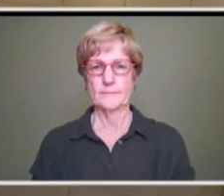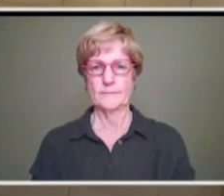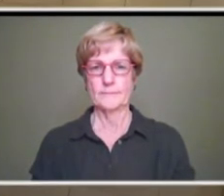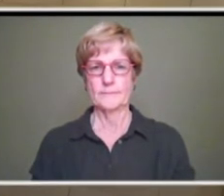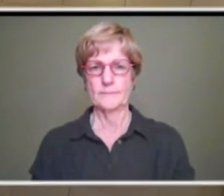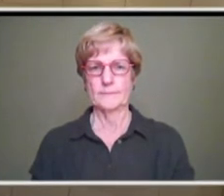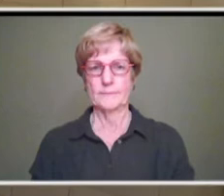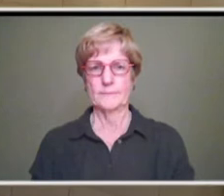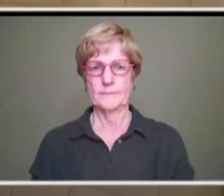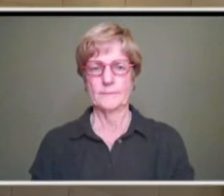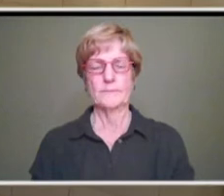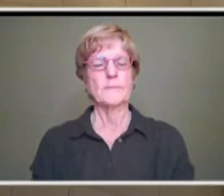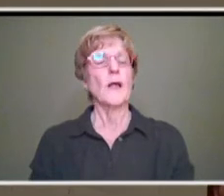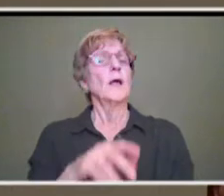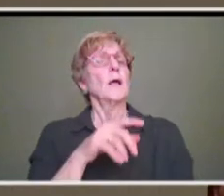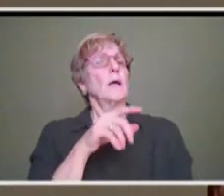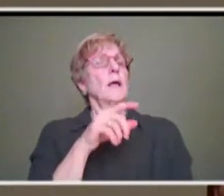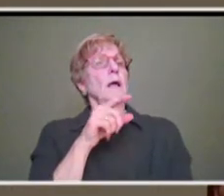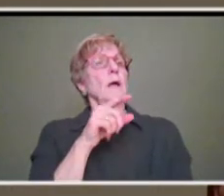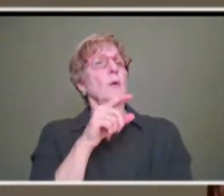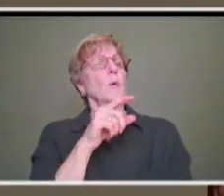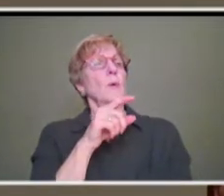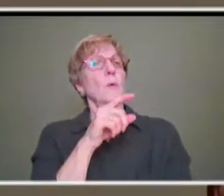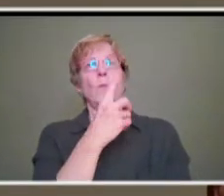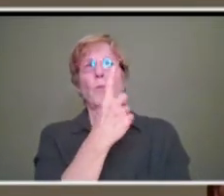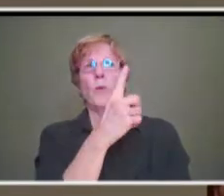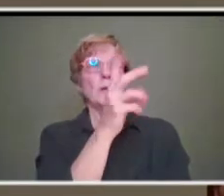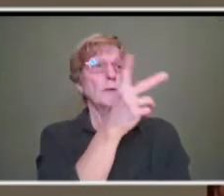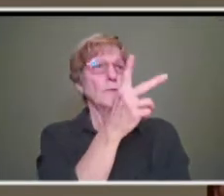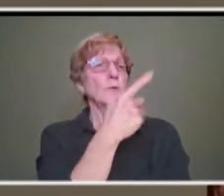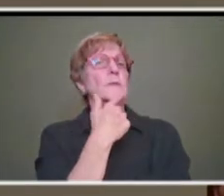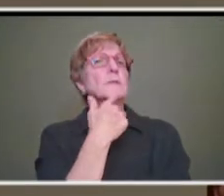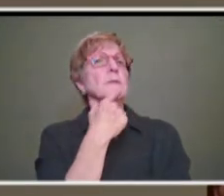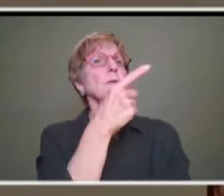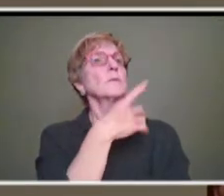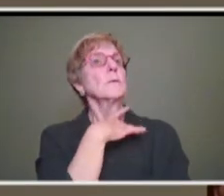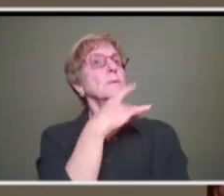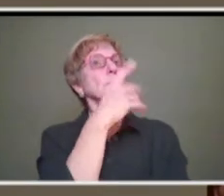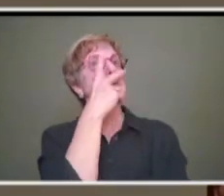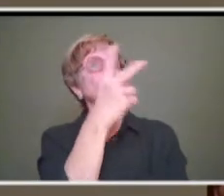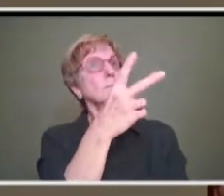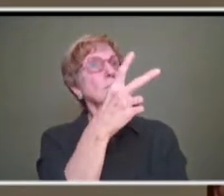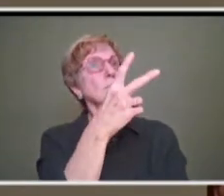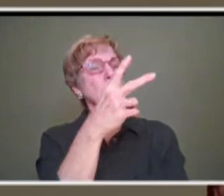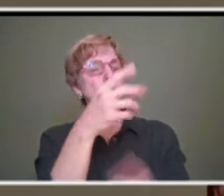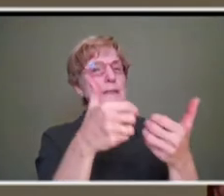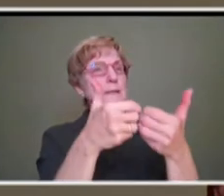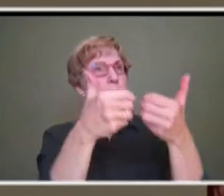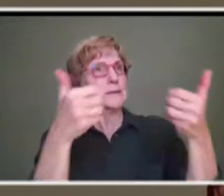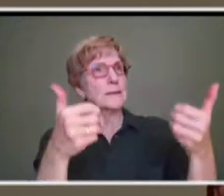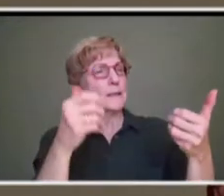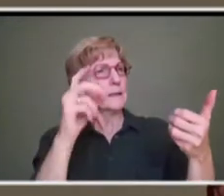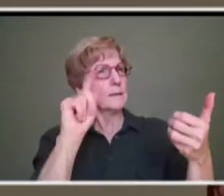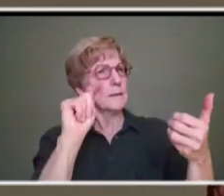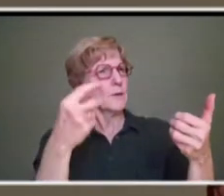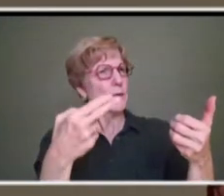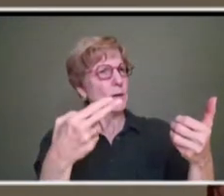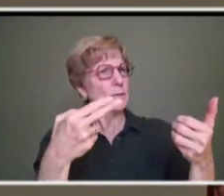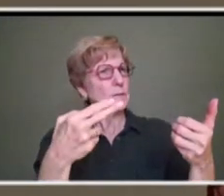thank you so you one of you ladies stated that you would like to see detached town homes